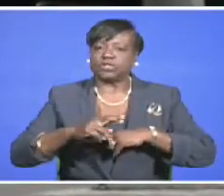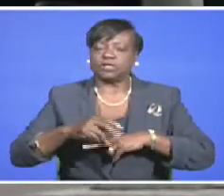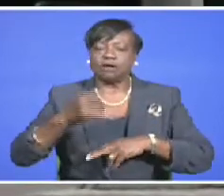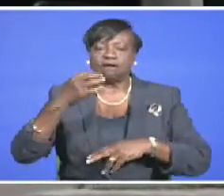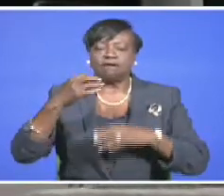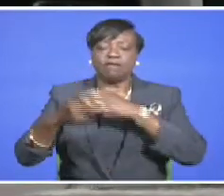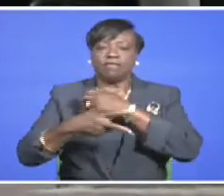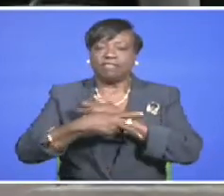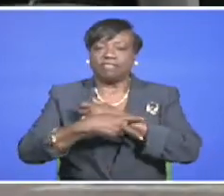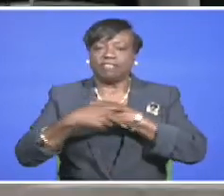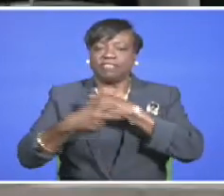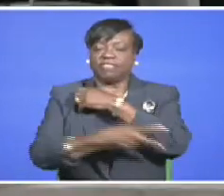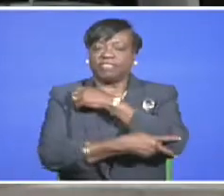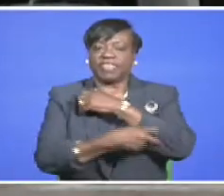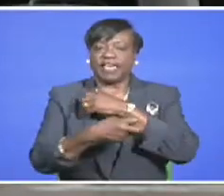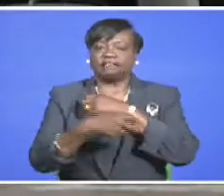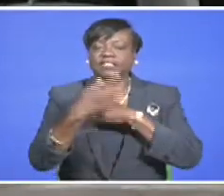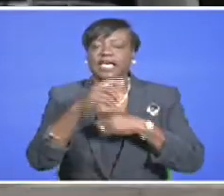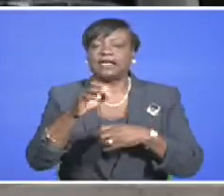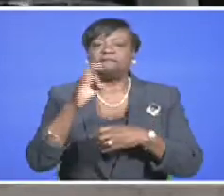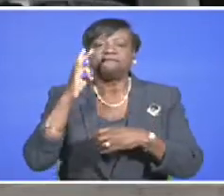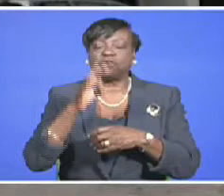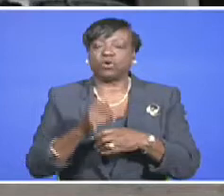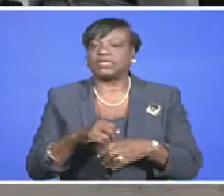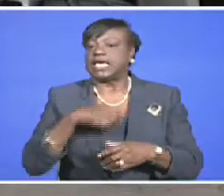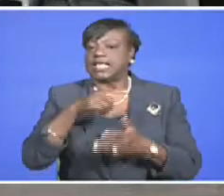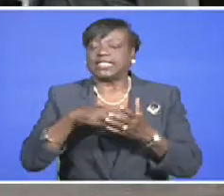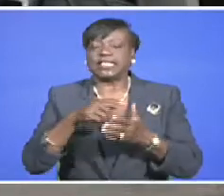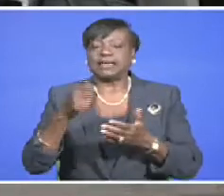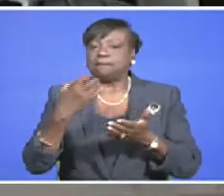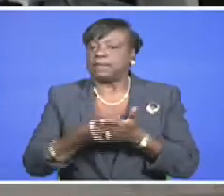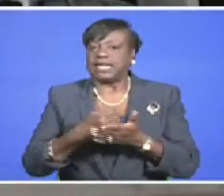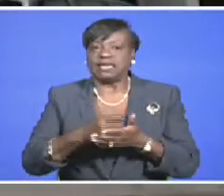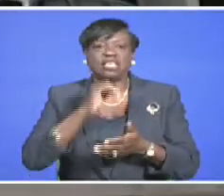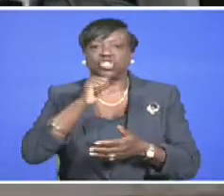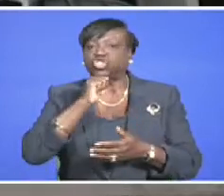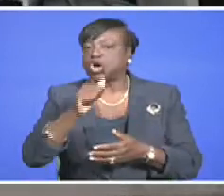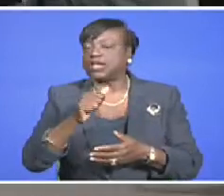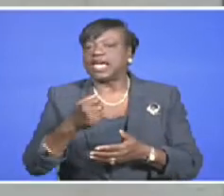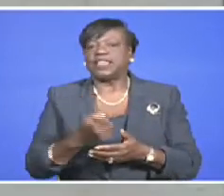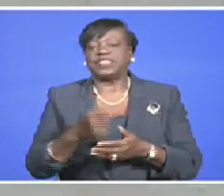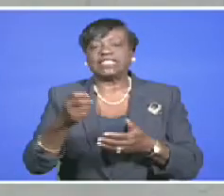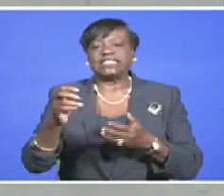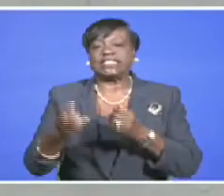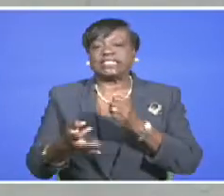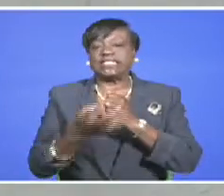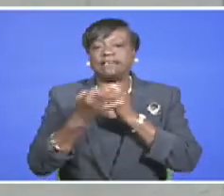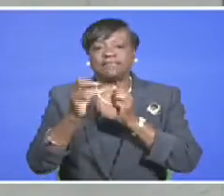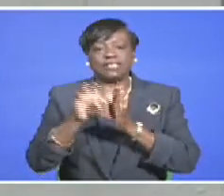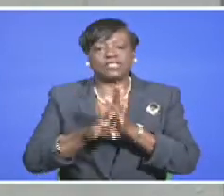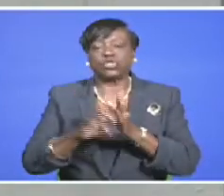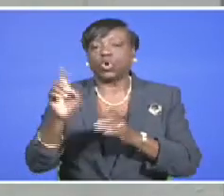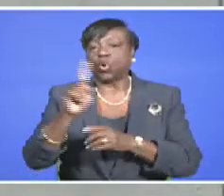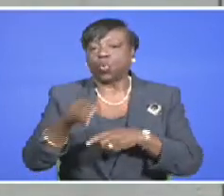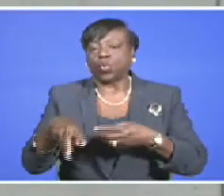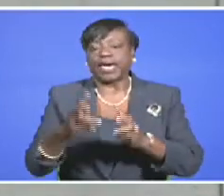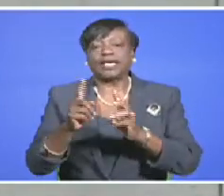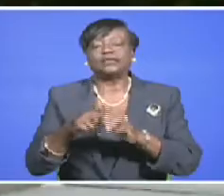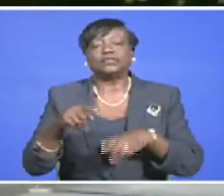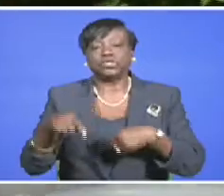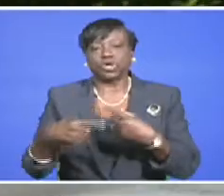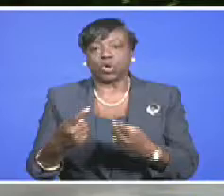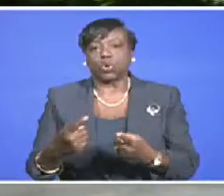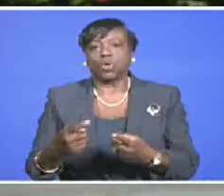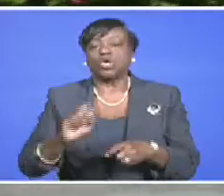the world is headed, cash is not the safest way to go, and the Bahamas, as an international financial services center,